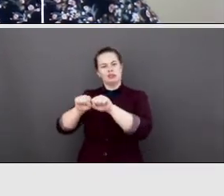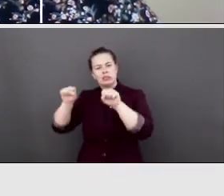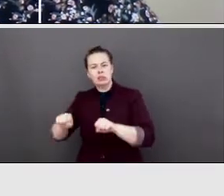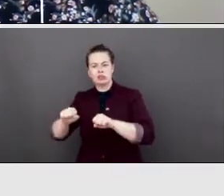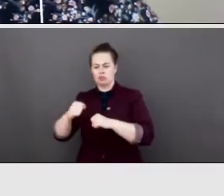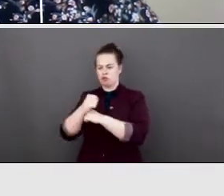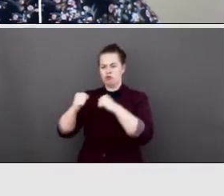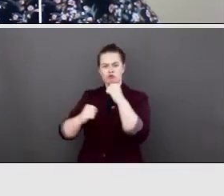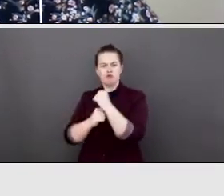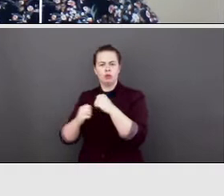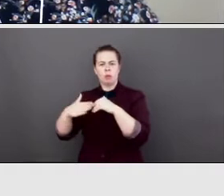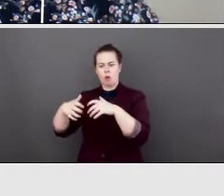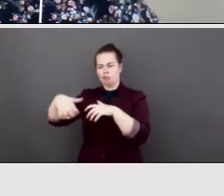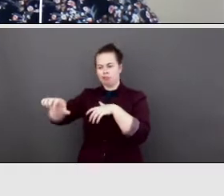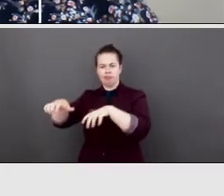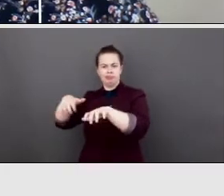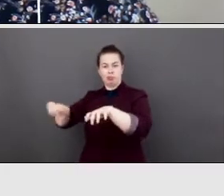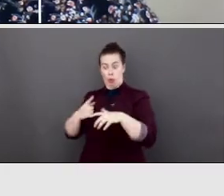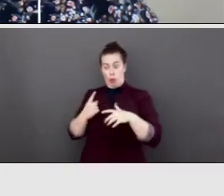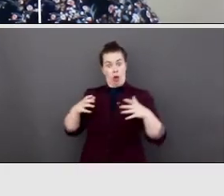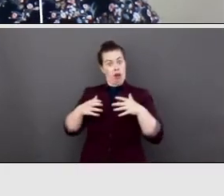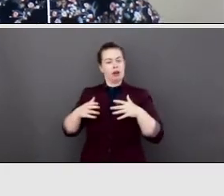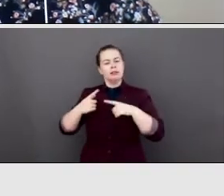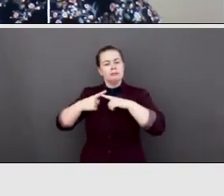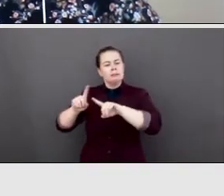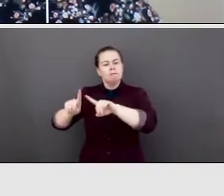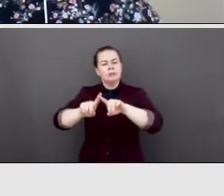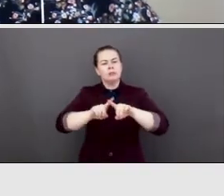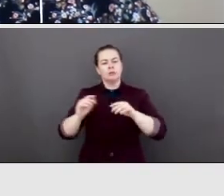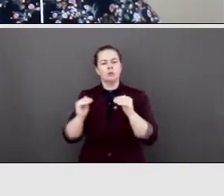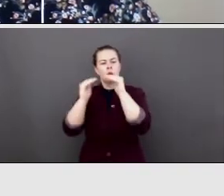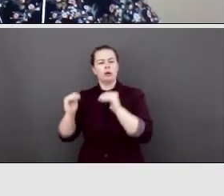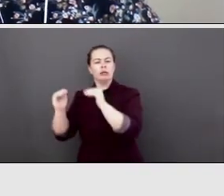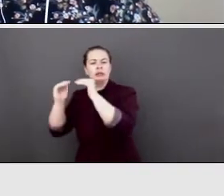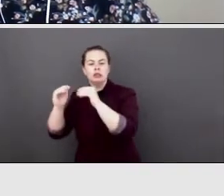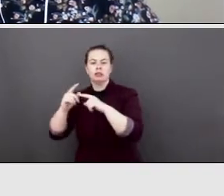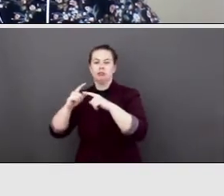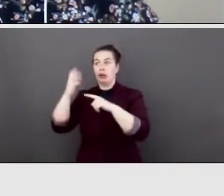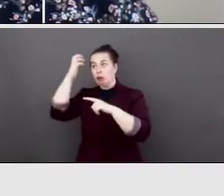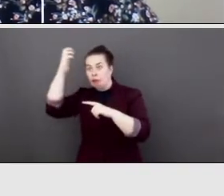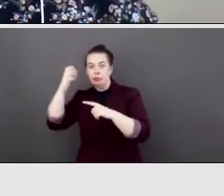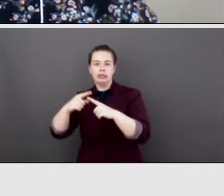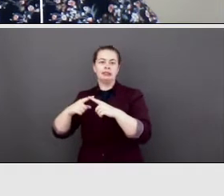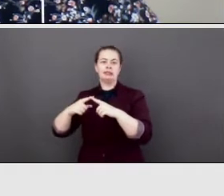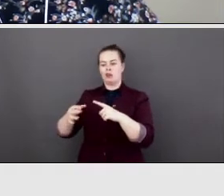that structures and responsibilities are much more divided and different decisions are made at national,